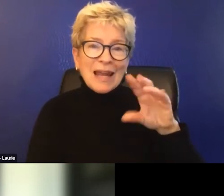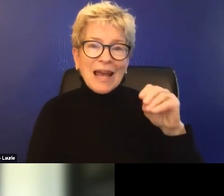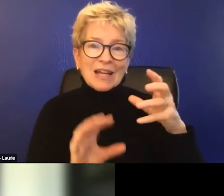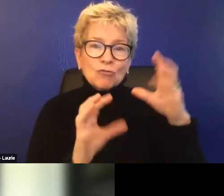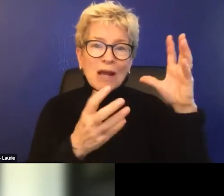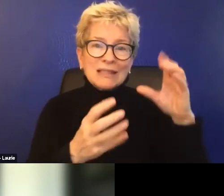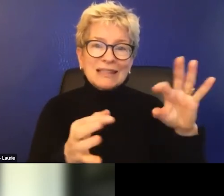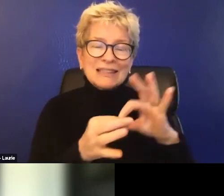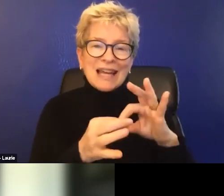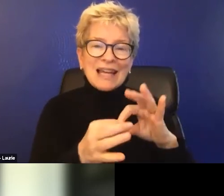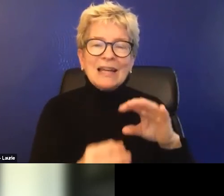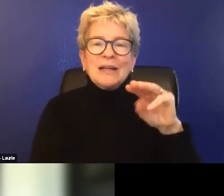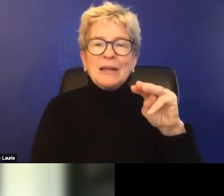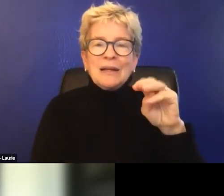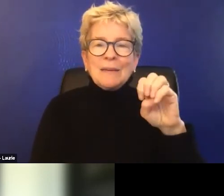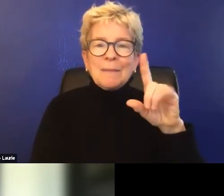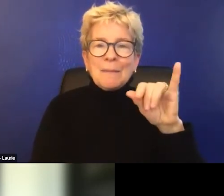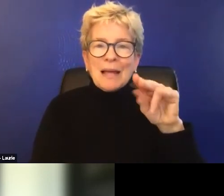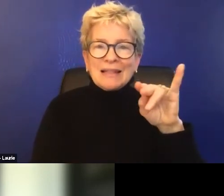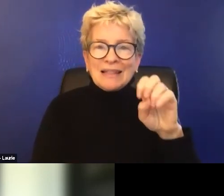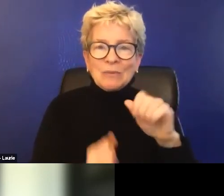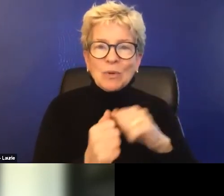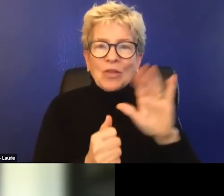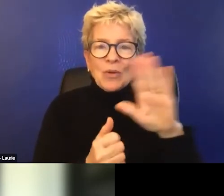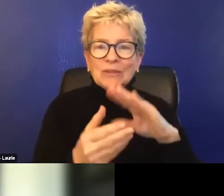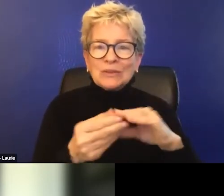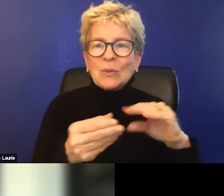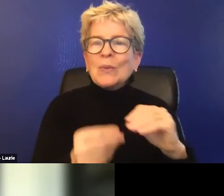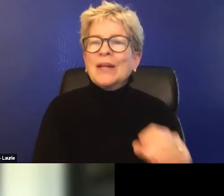further ado, here's Melanie with her story.